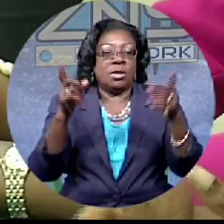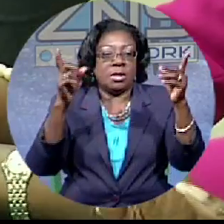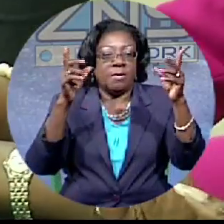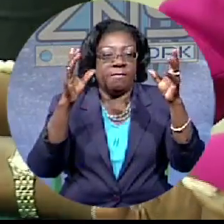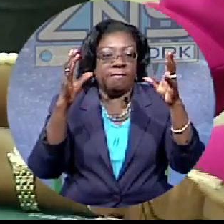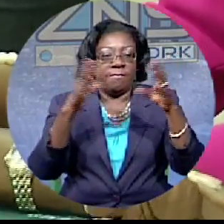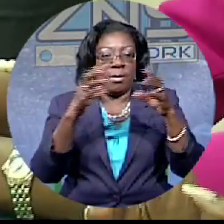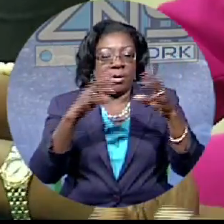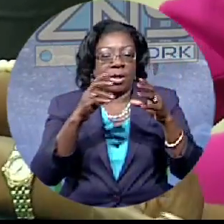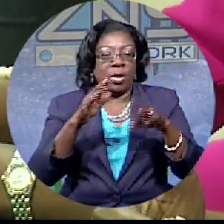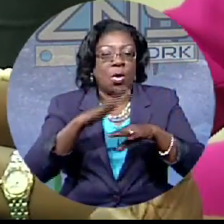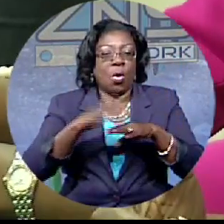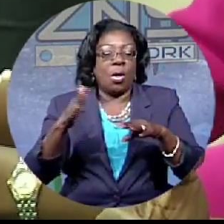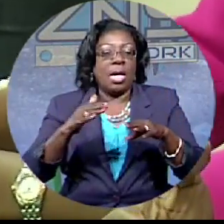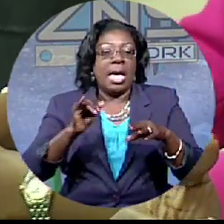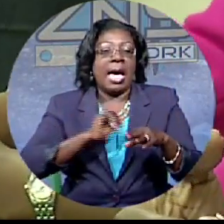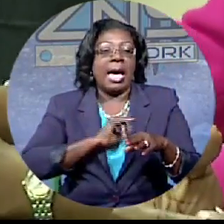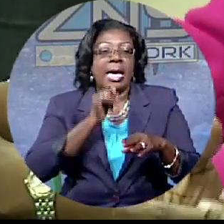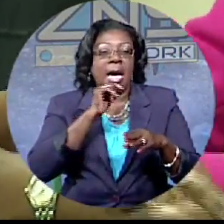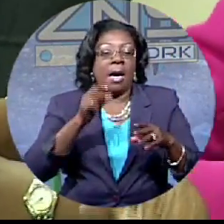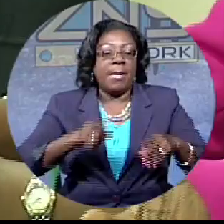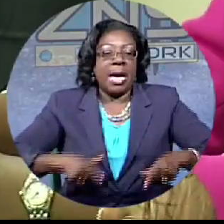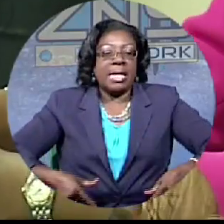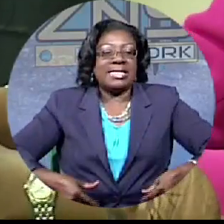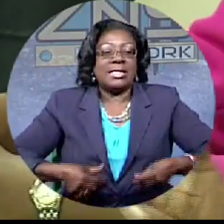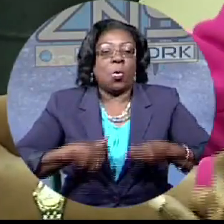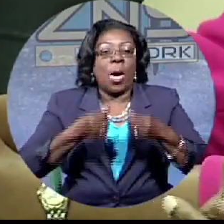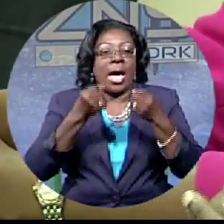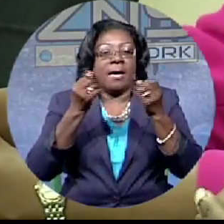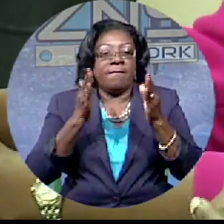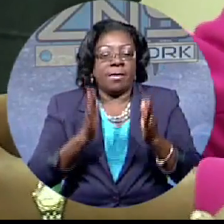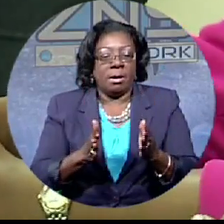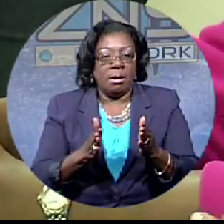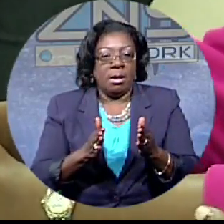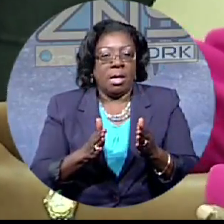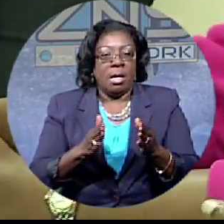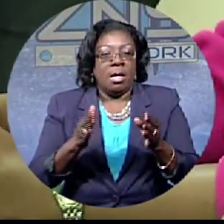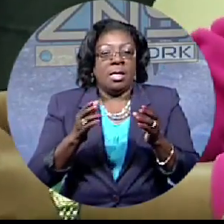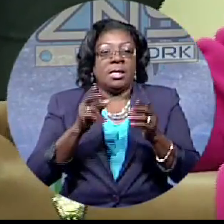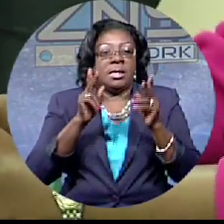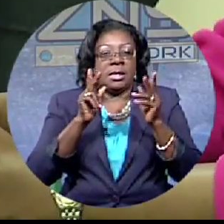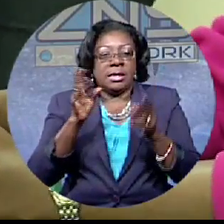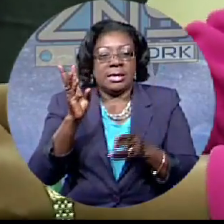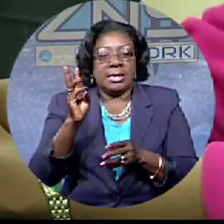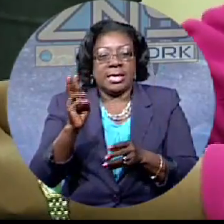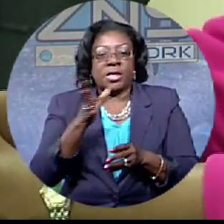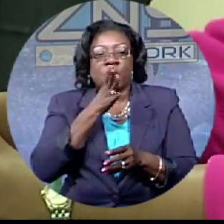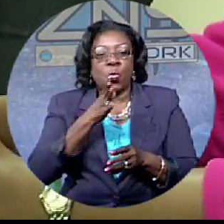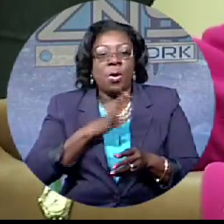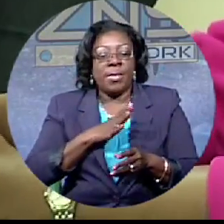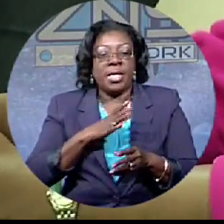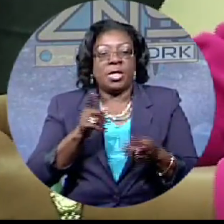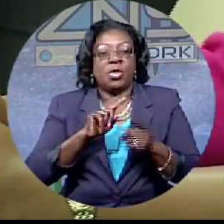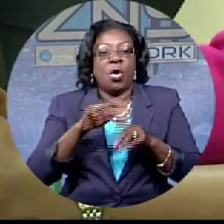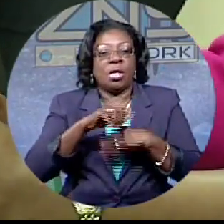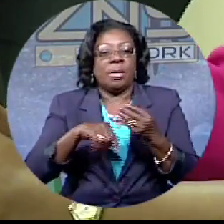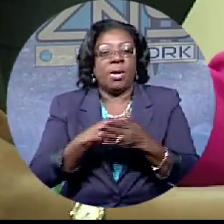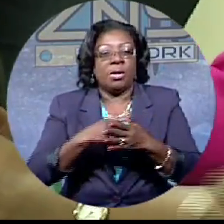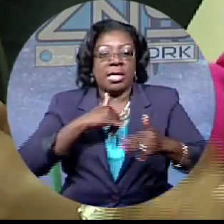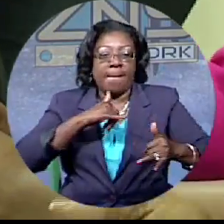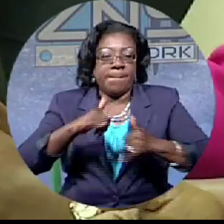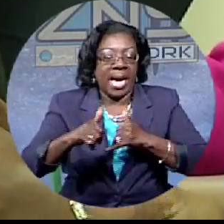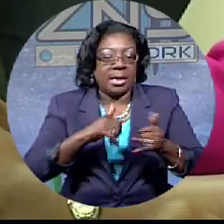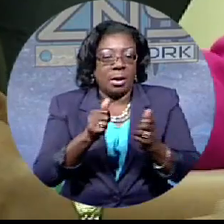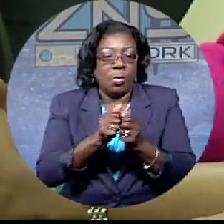I'm a Survivor. More than 6 survivors got a chance to talk about their battle with the dreadful disease. Some vital information about the